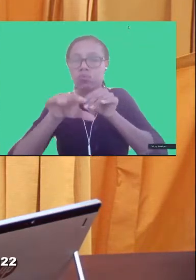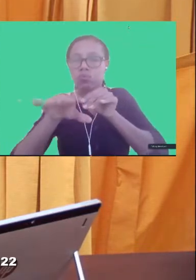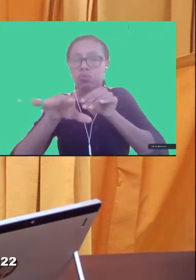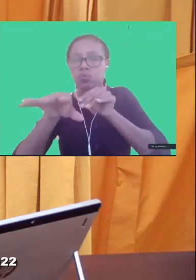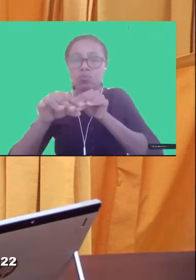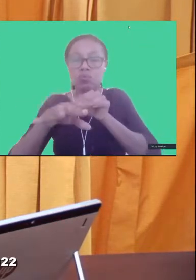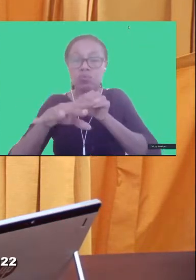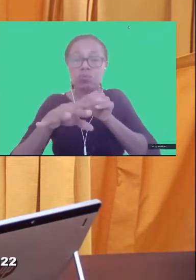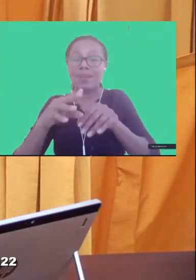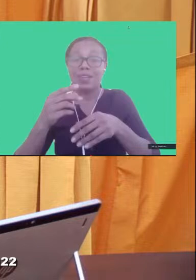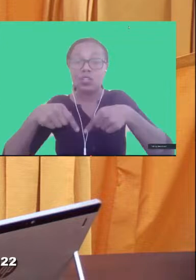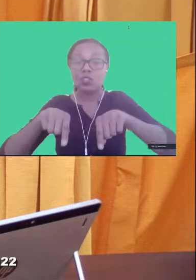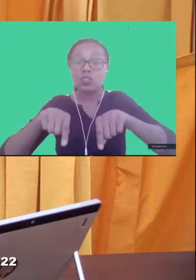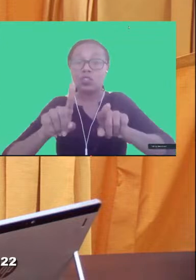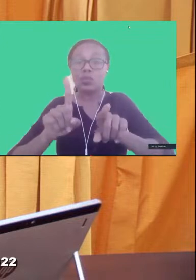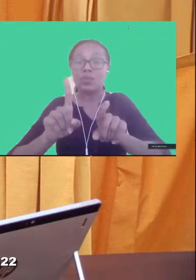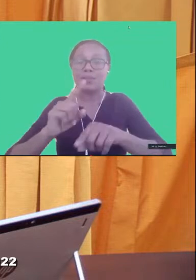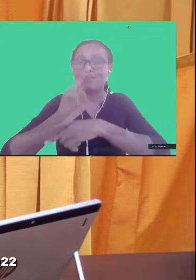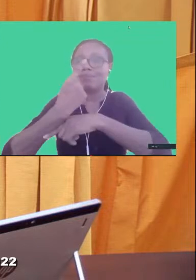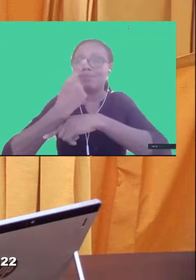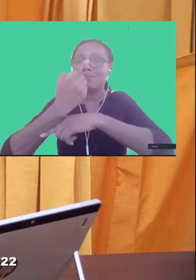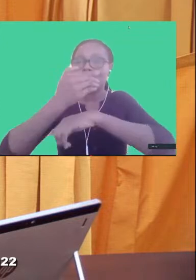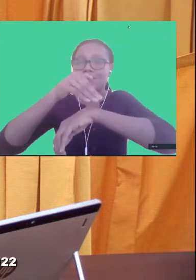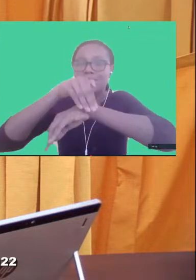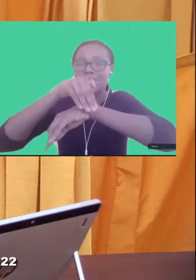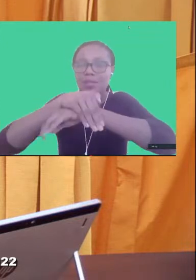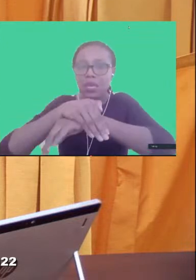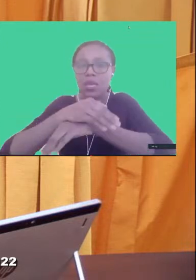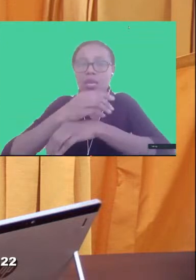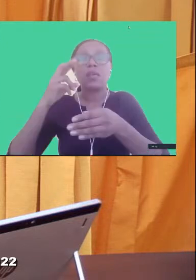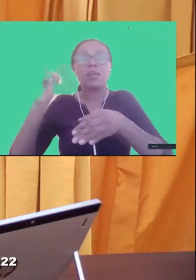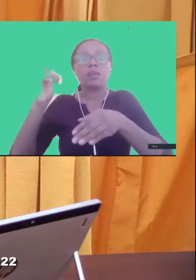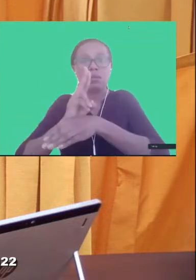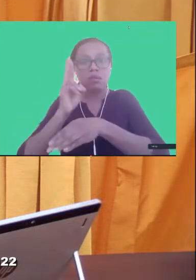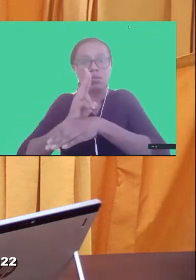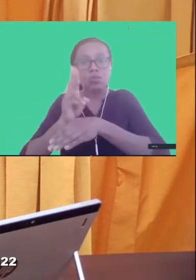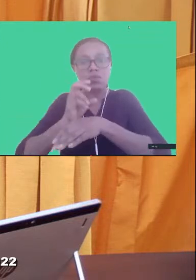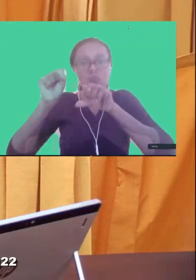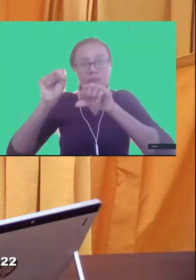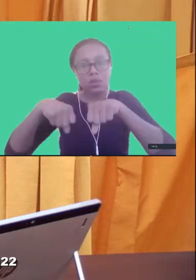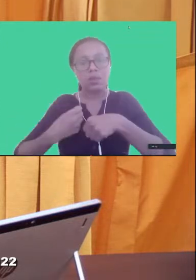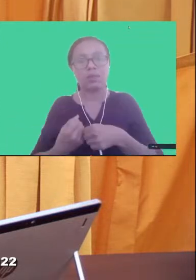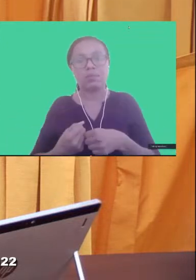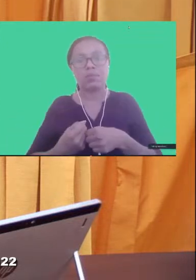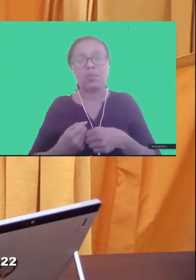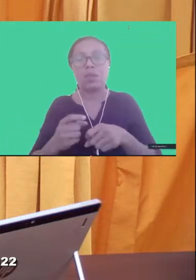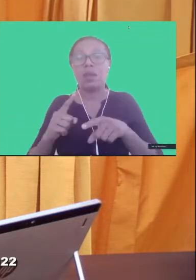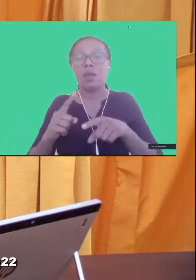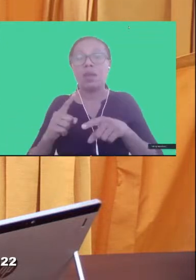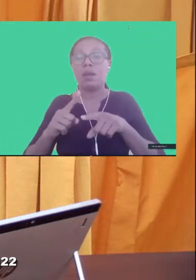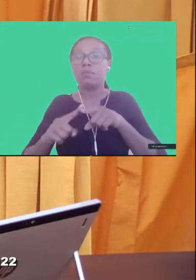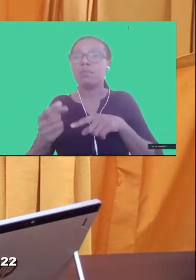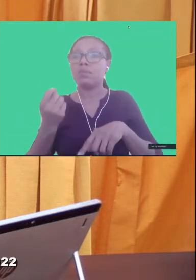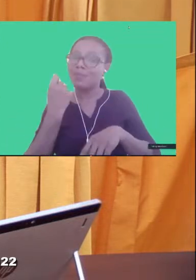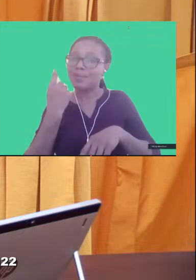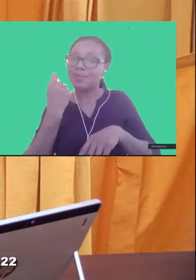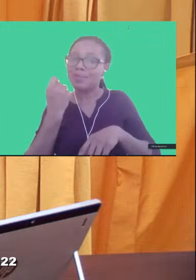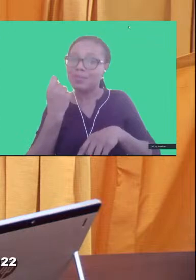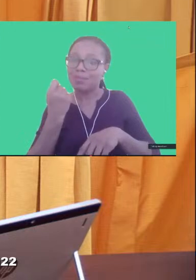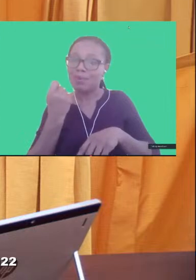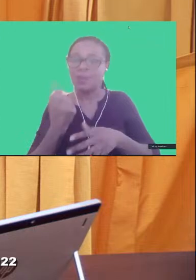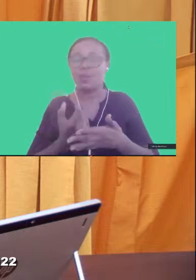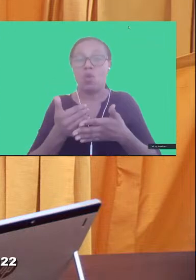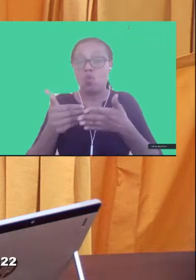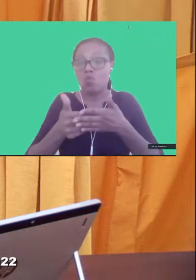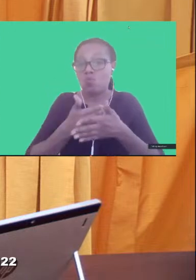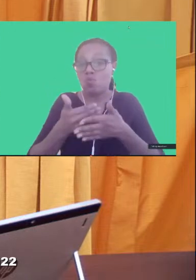But renewables does not provide that type of luxury, so the sun only shines